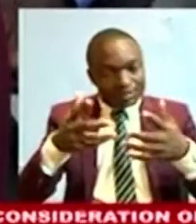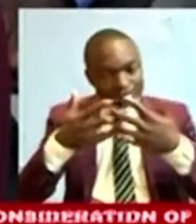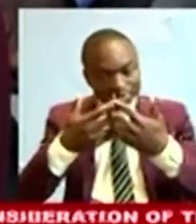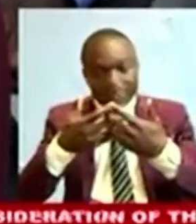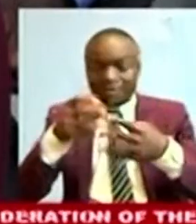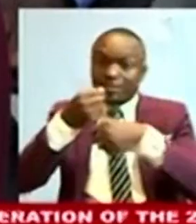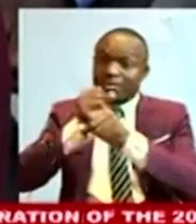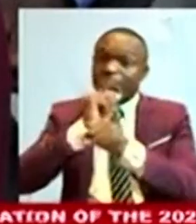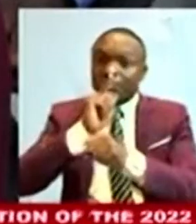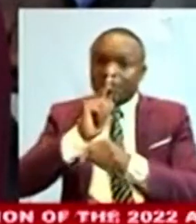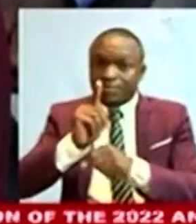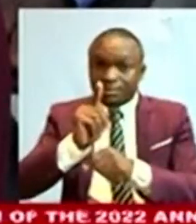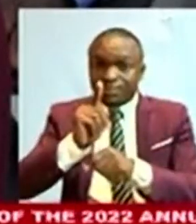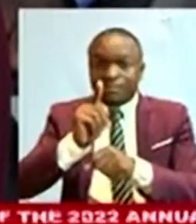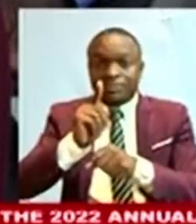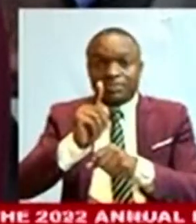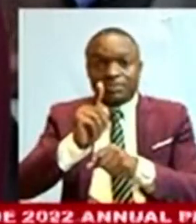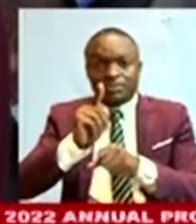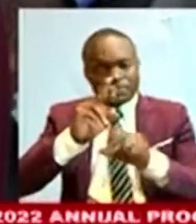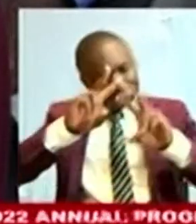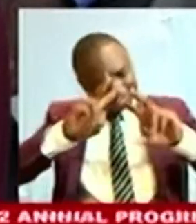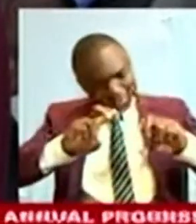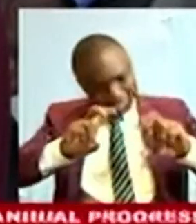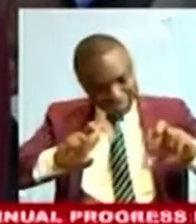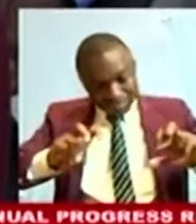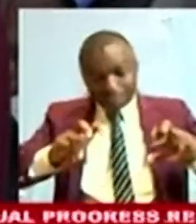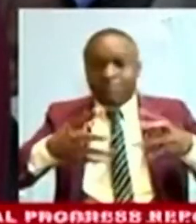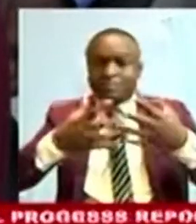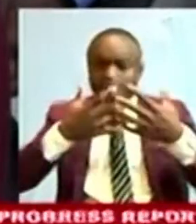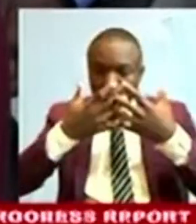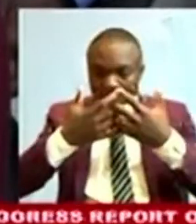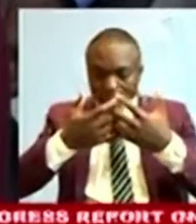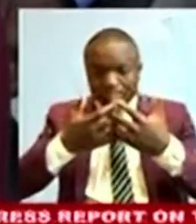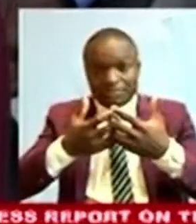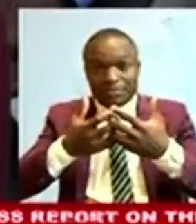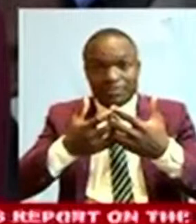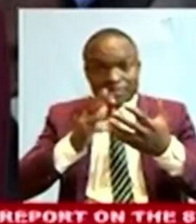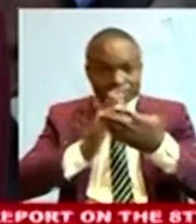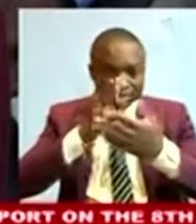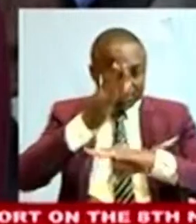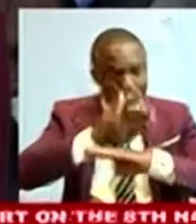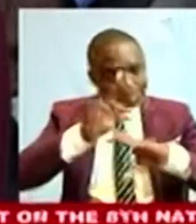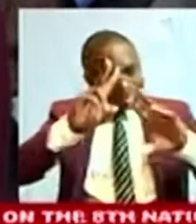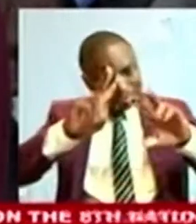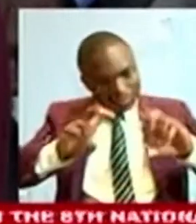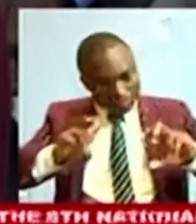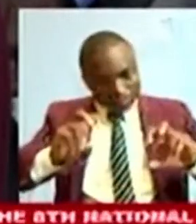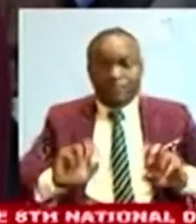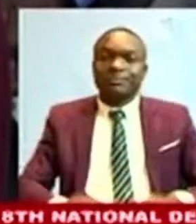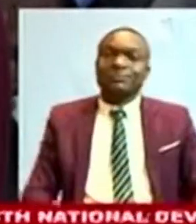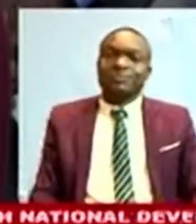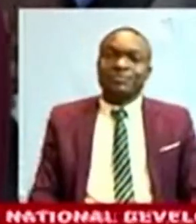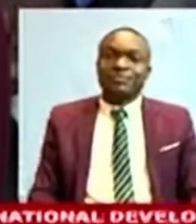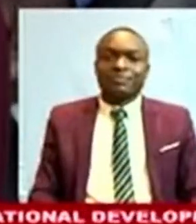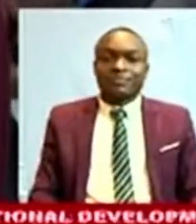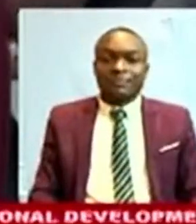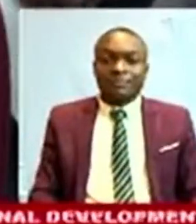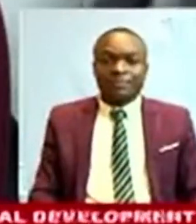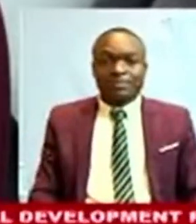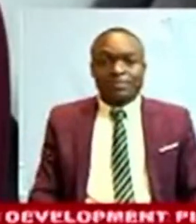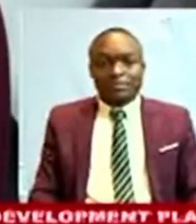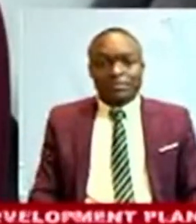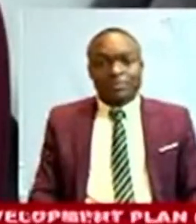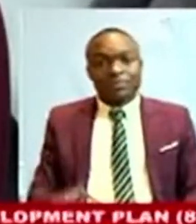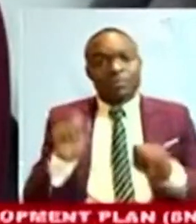we decommission those machines, and after decommissioning them, we revisit the